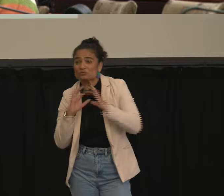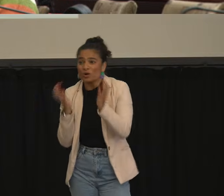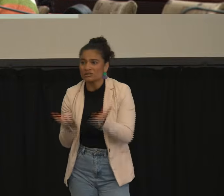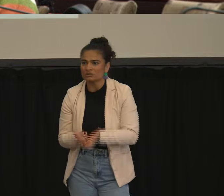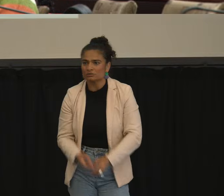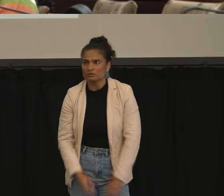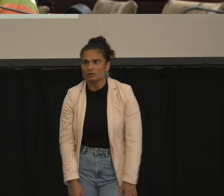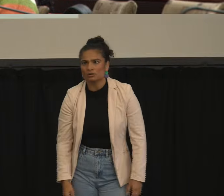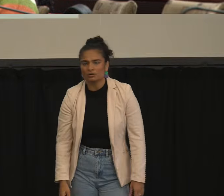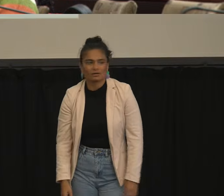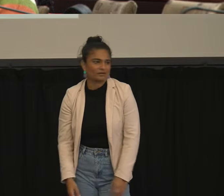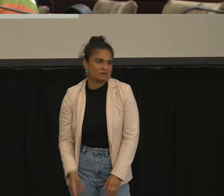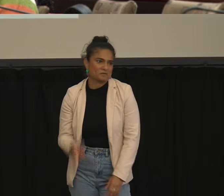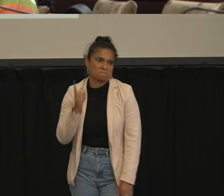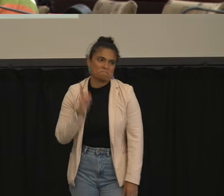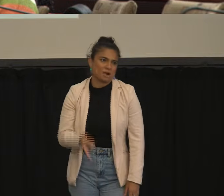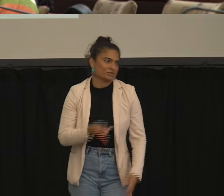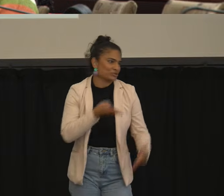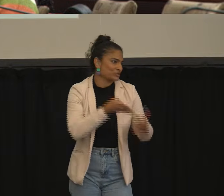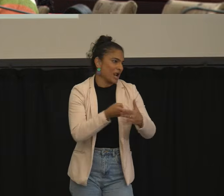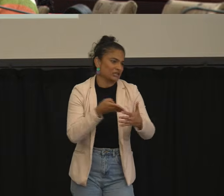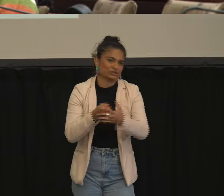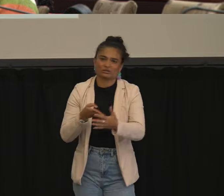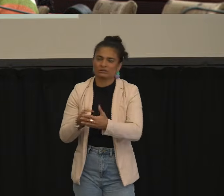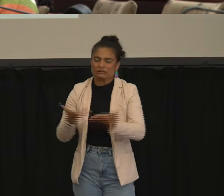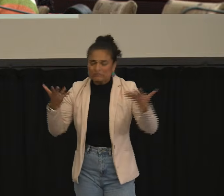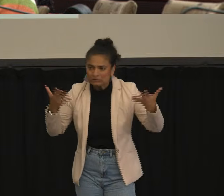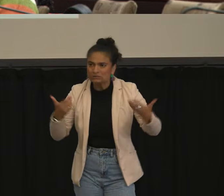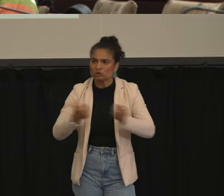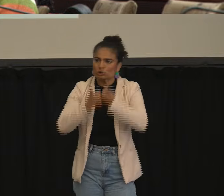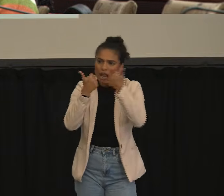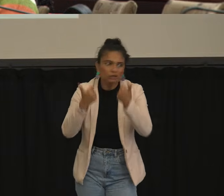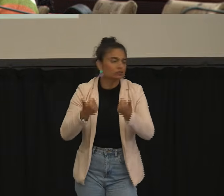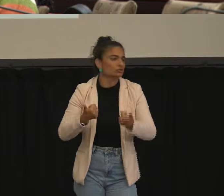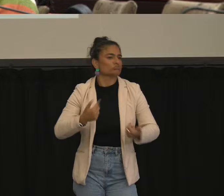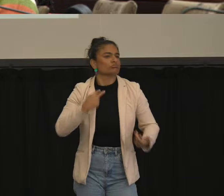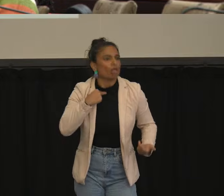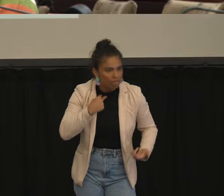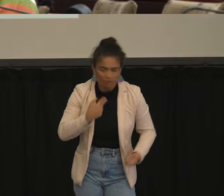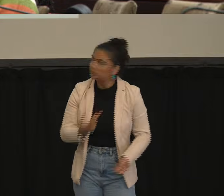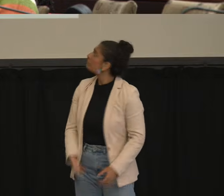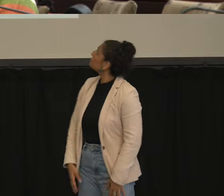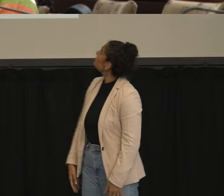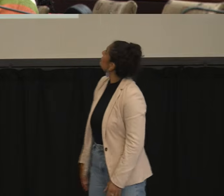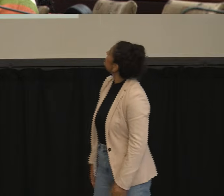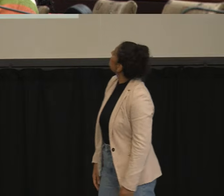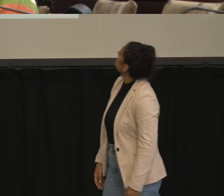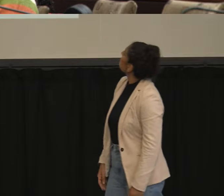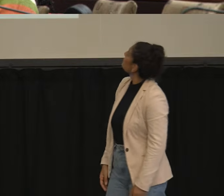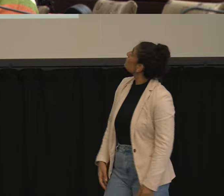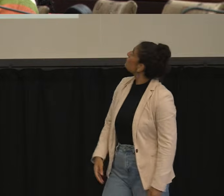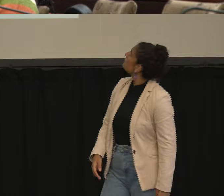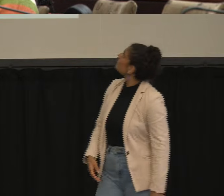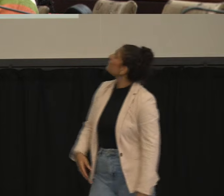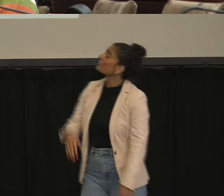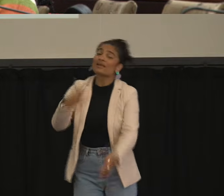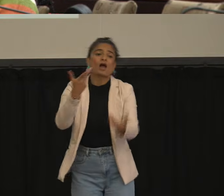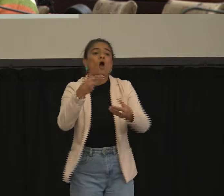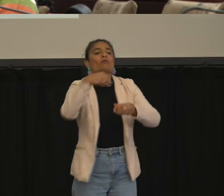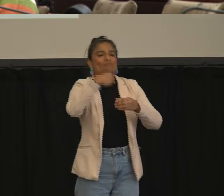I thought that we were good to go, but in a perfect world, there'd be no challenges, but unfortunately, there